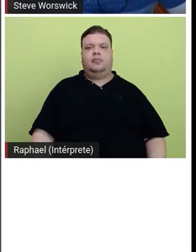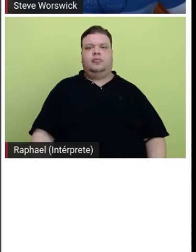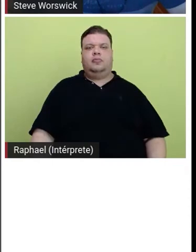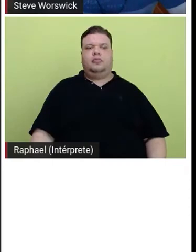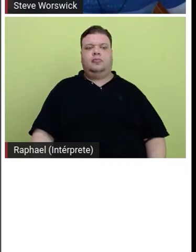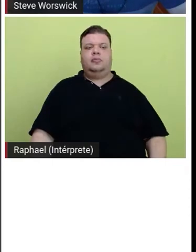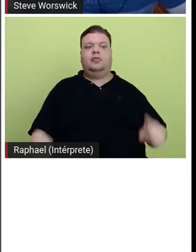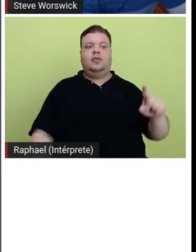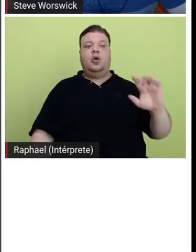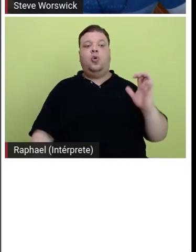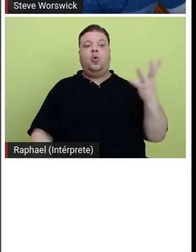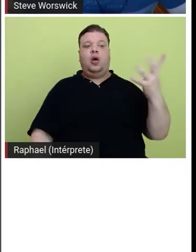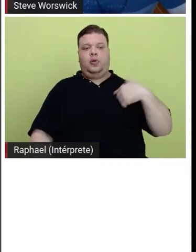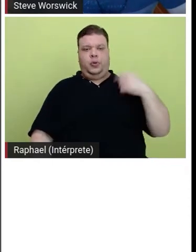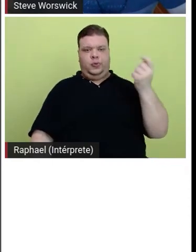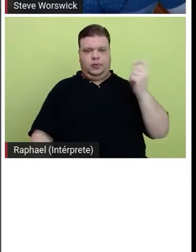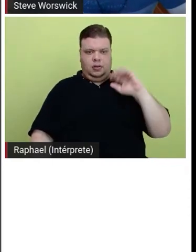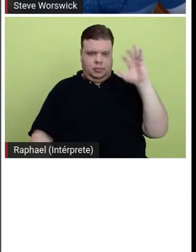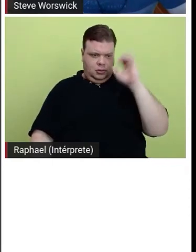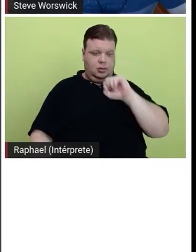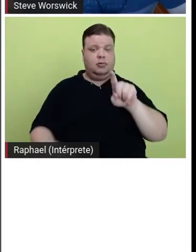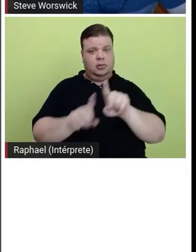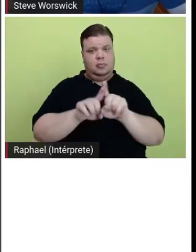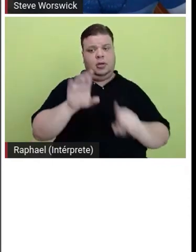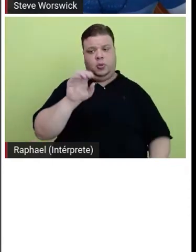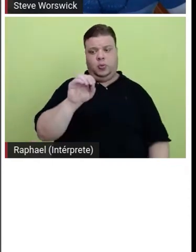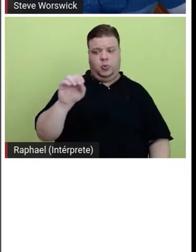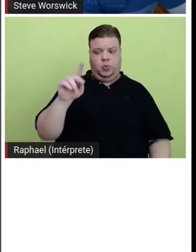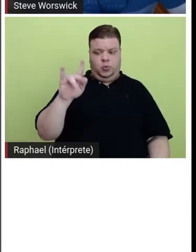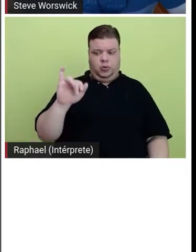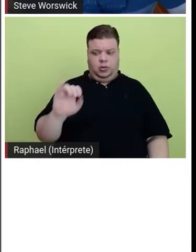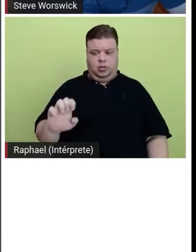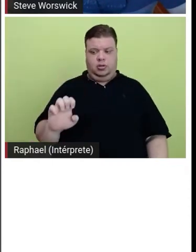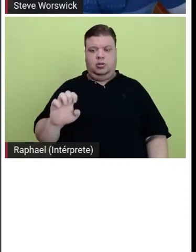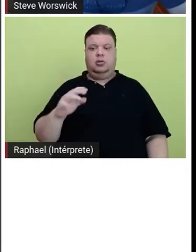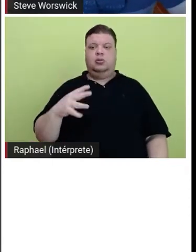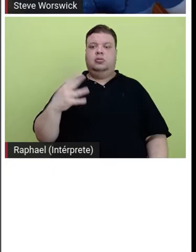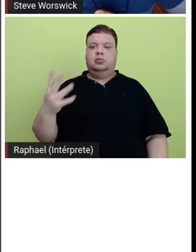know everybody by a code number, which is on the right-hand side there.